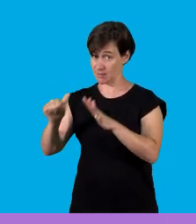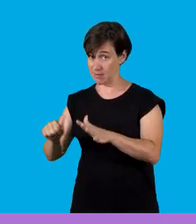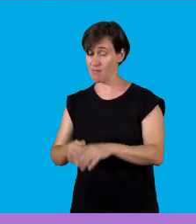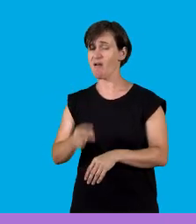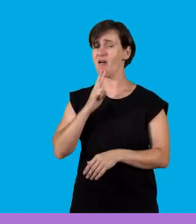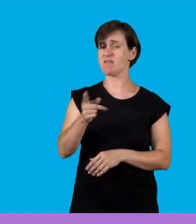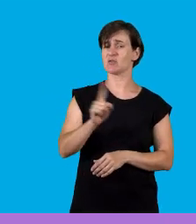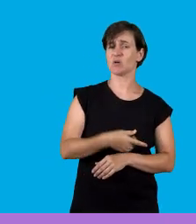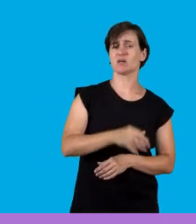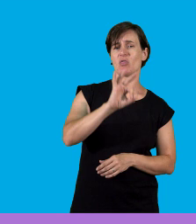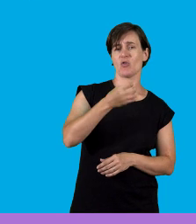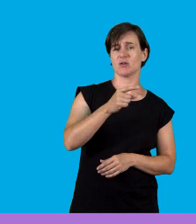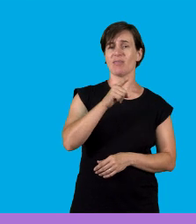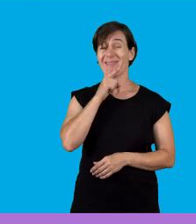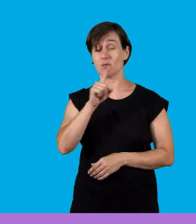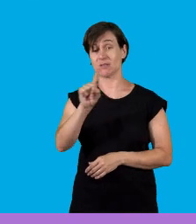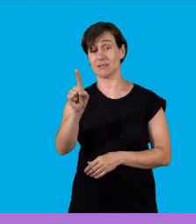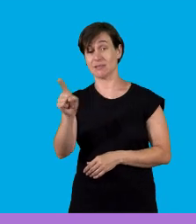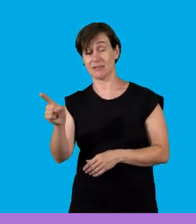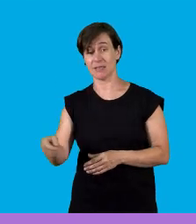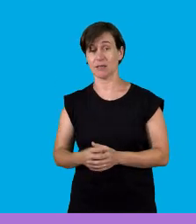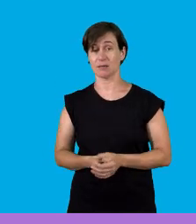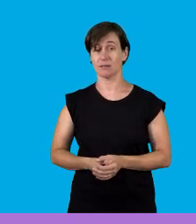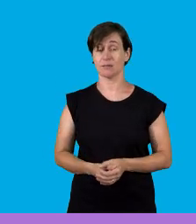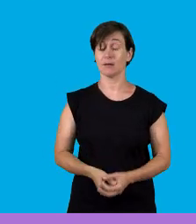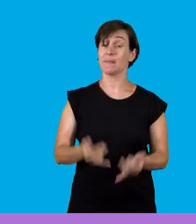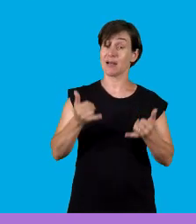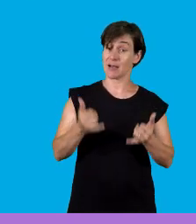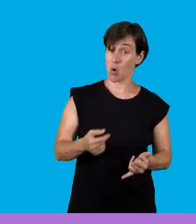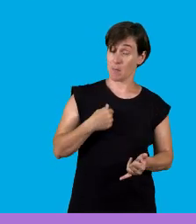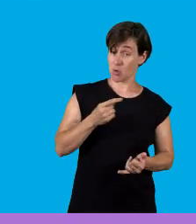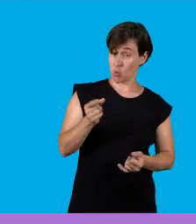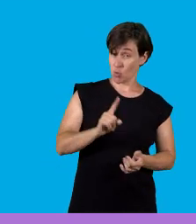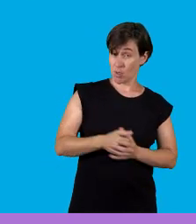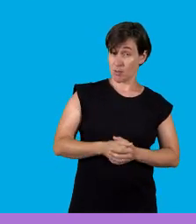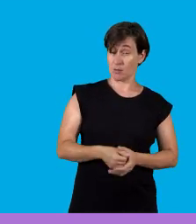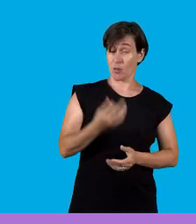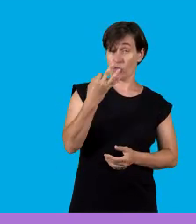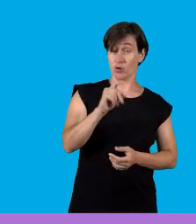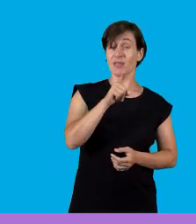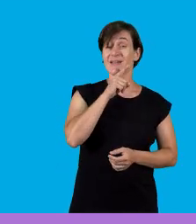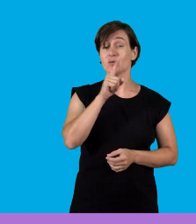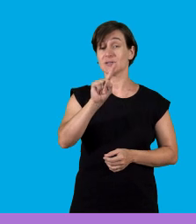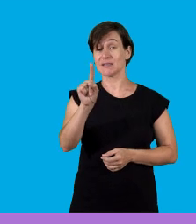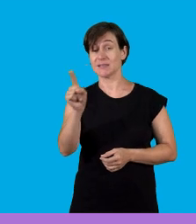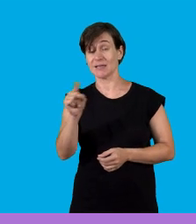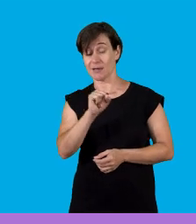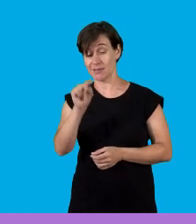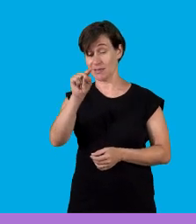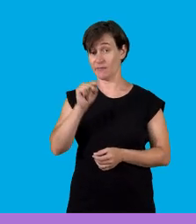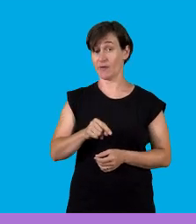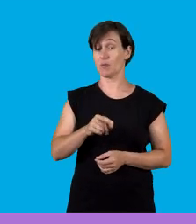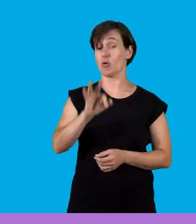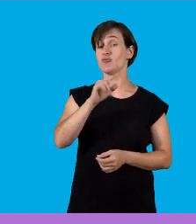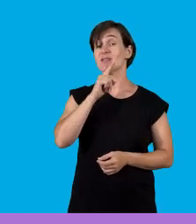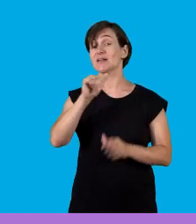liters. It gave me an answer of 30,000 seconds, right? Then I took my 30,000 seconds and I